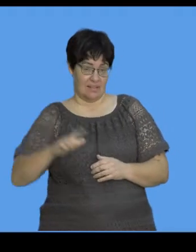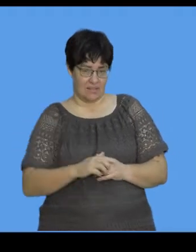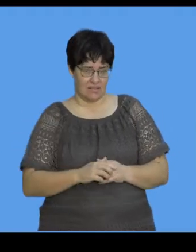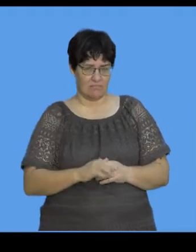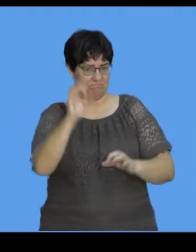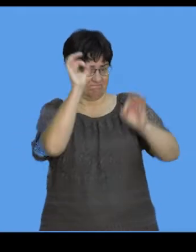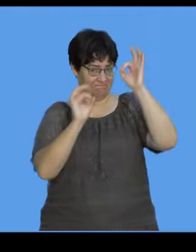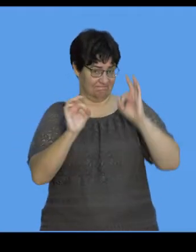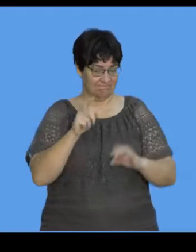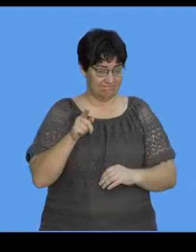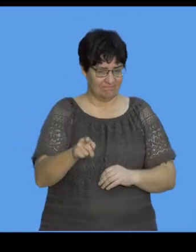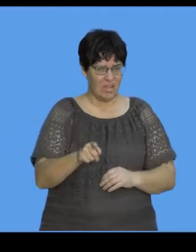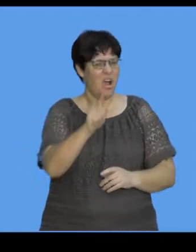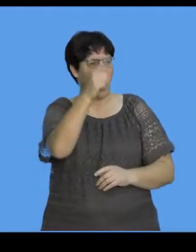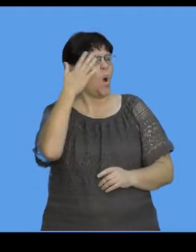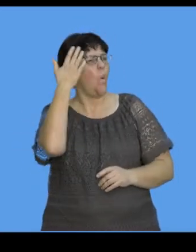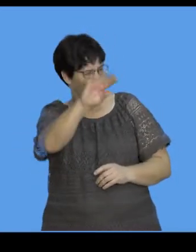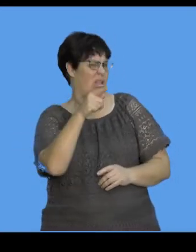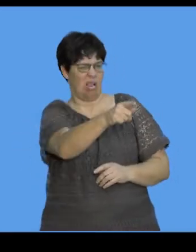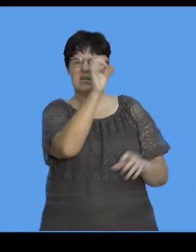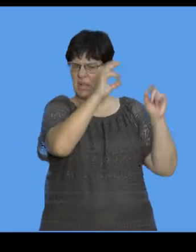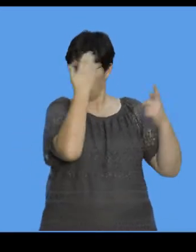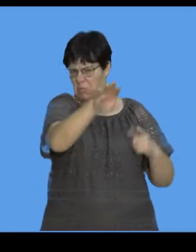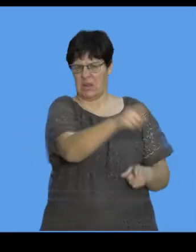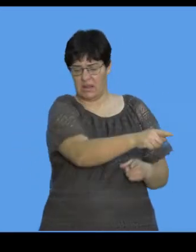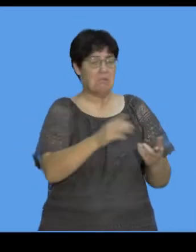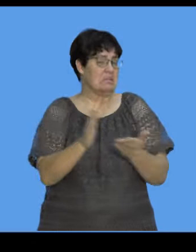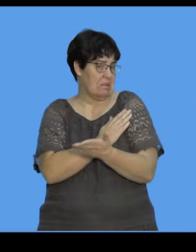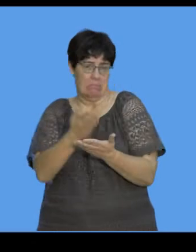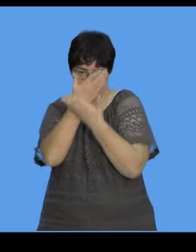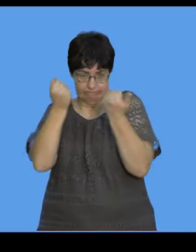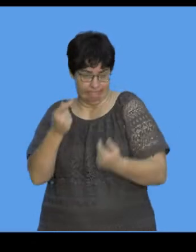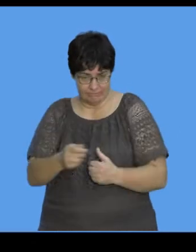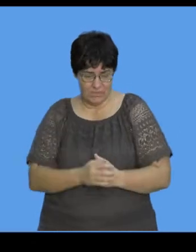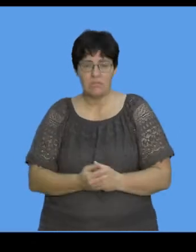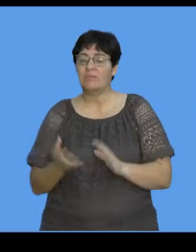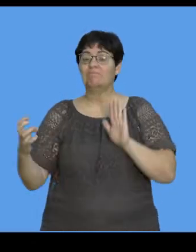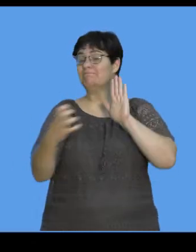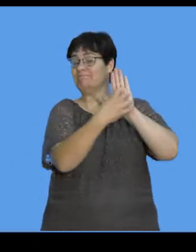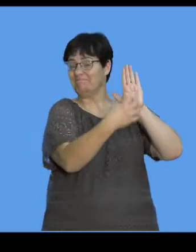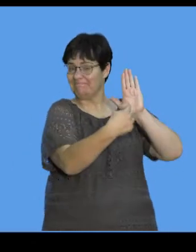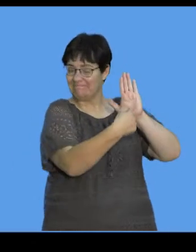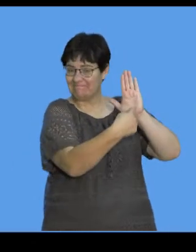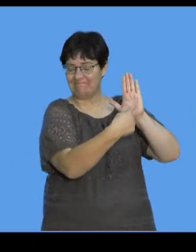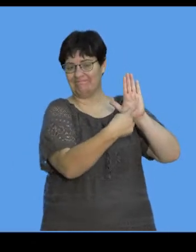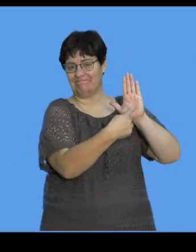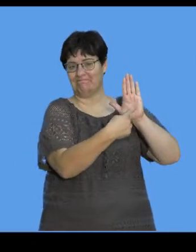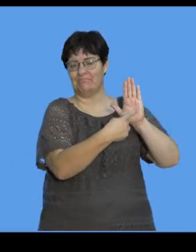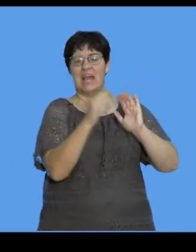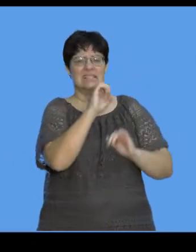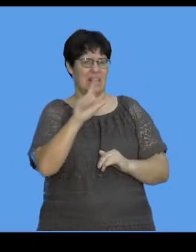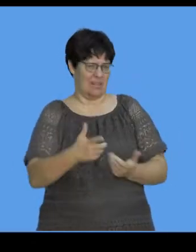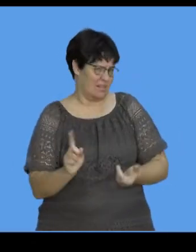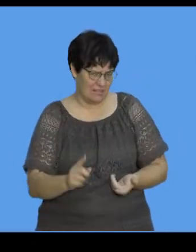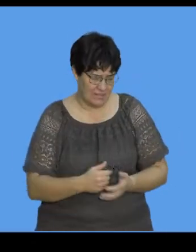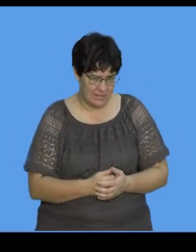might have heard of what a cell is, some of you not, all right? So I've just given you a diagram of what a cell is. Now, what a cell is, you're